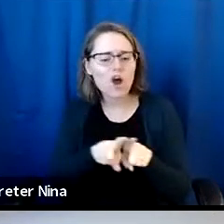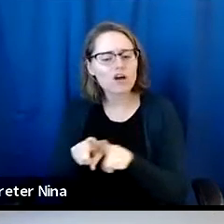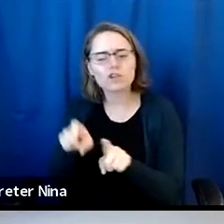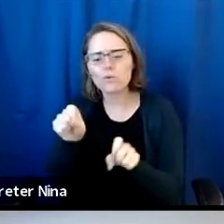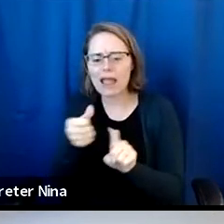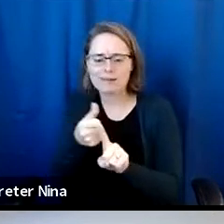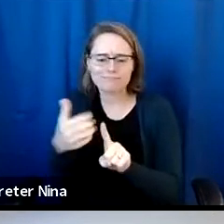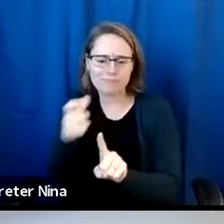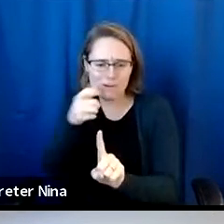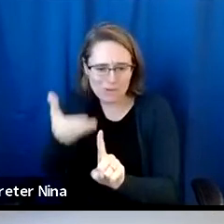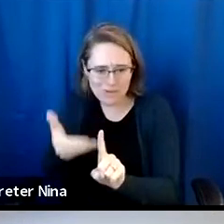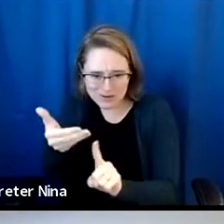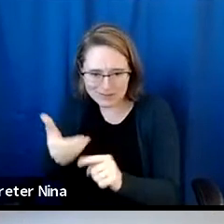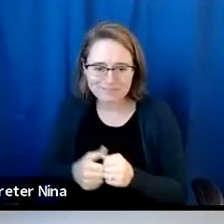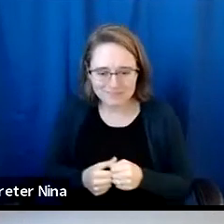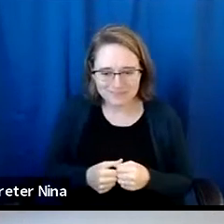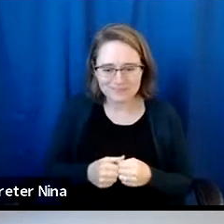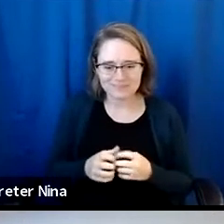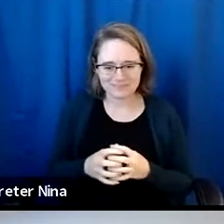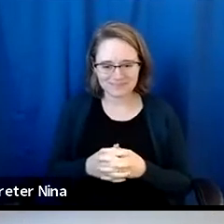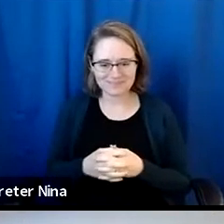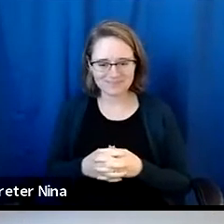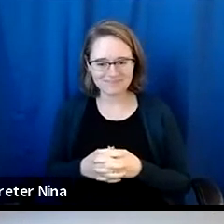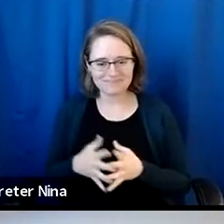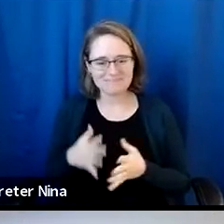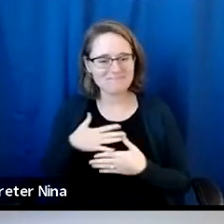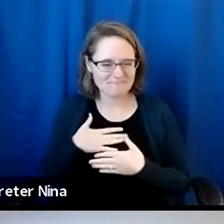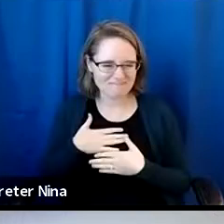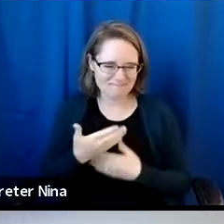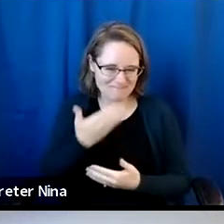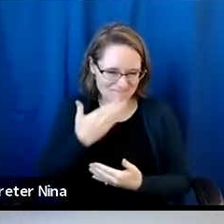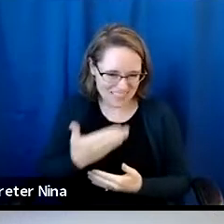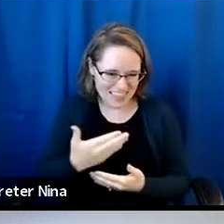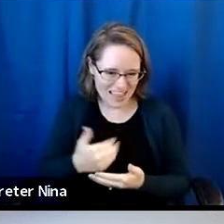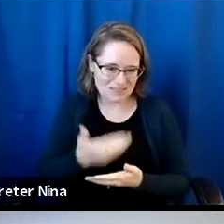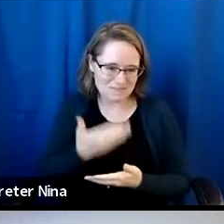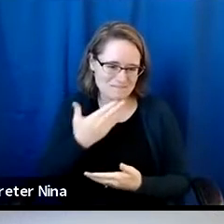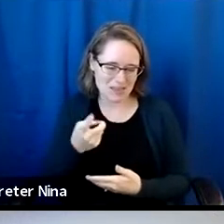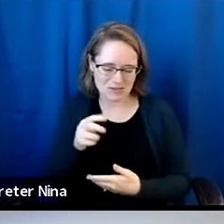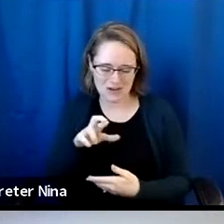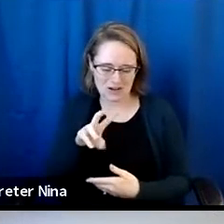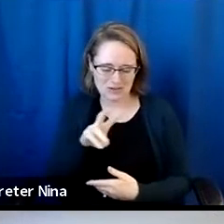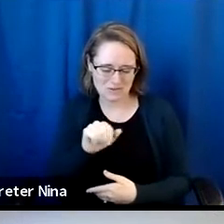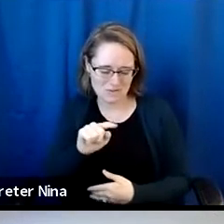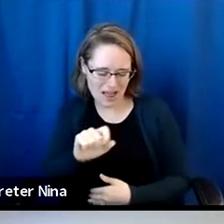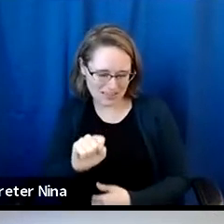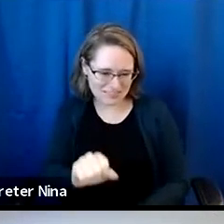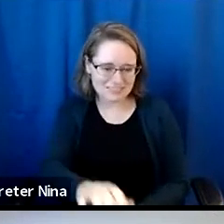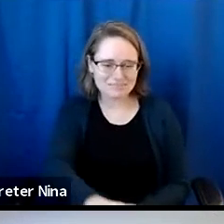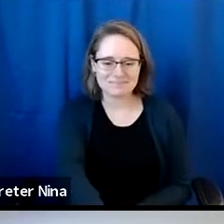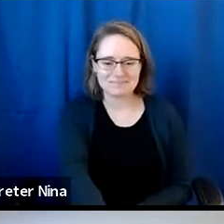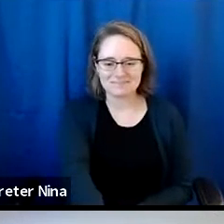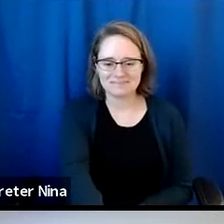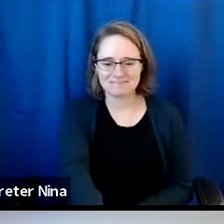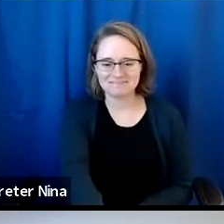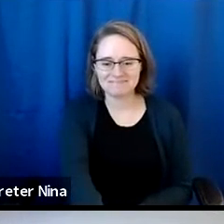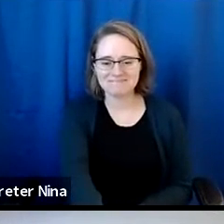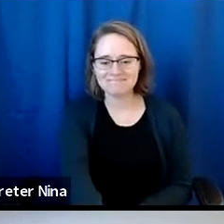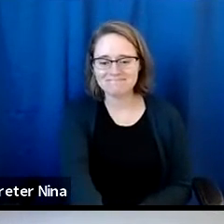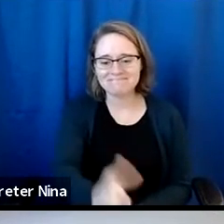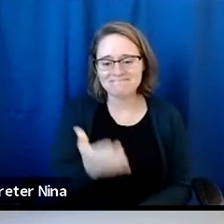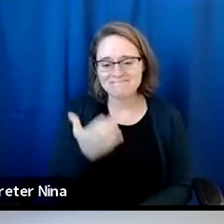bit about yourself. Oh, thank you, Dr. Watts, and again, thank you all